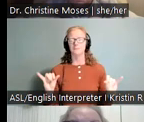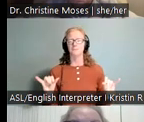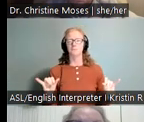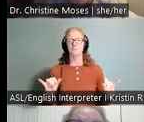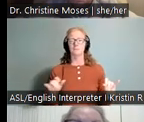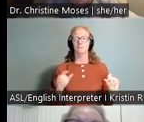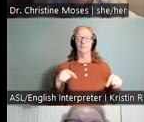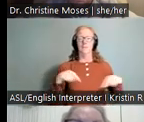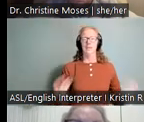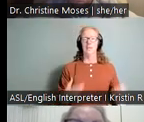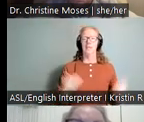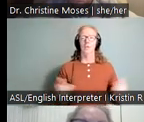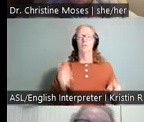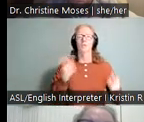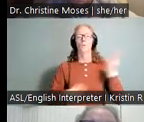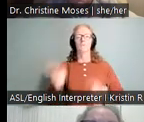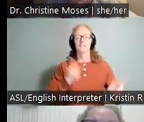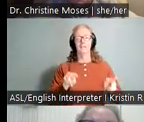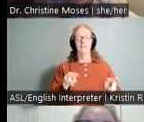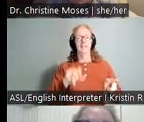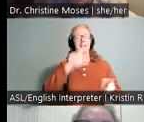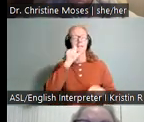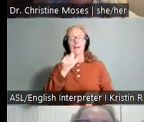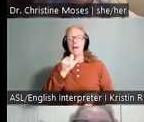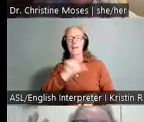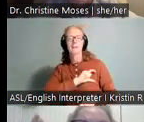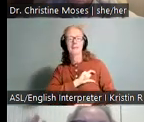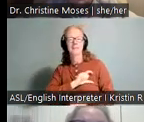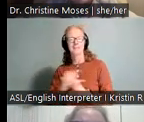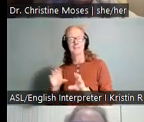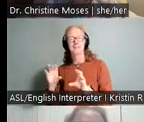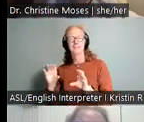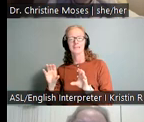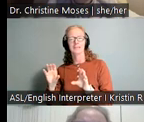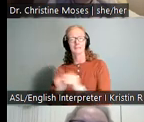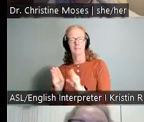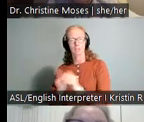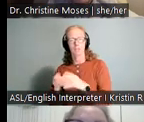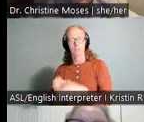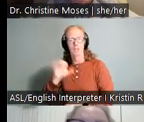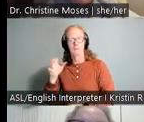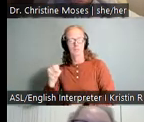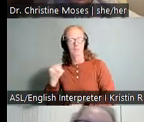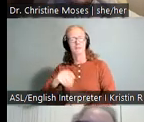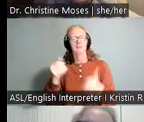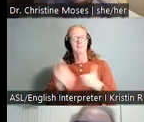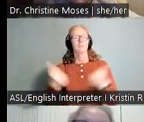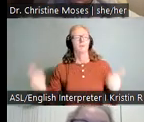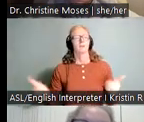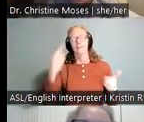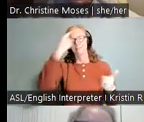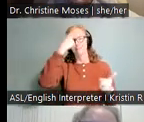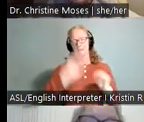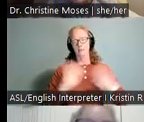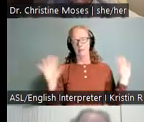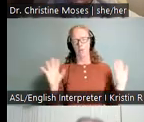What we've created here is an oversight board, not a police commission. So I think we kind of have to try to keep that separate in our, that clear in our